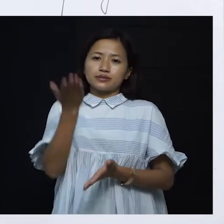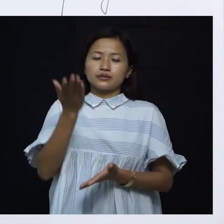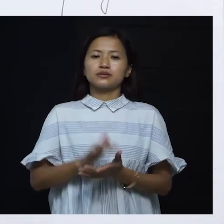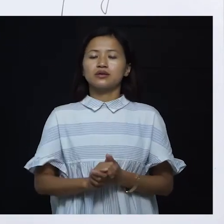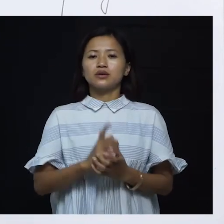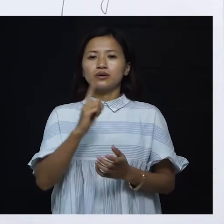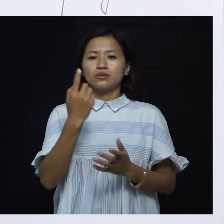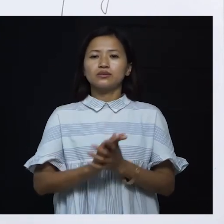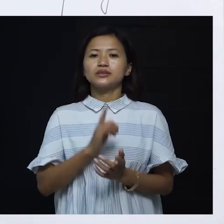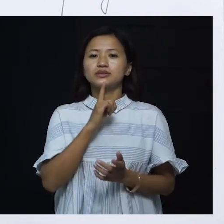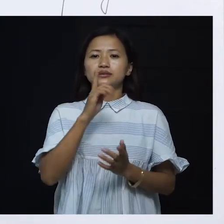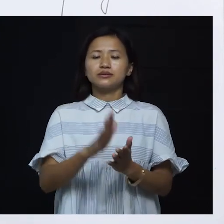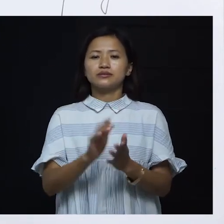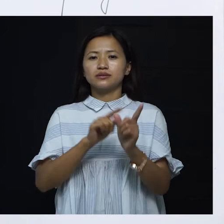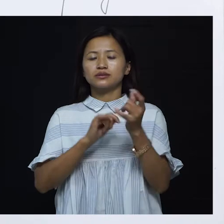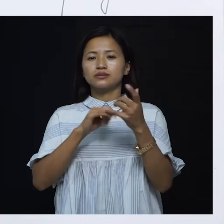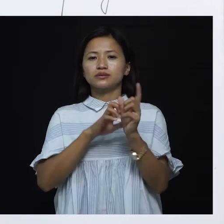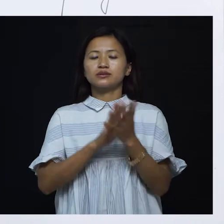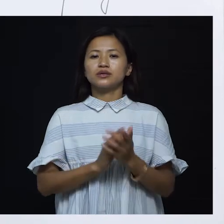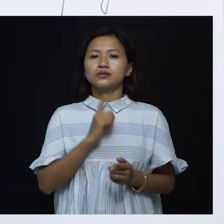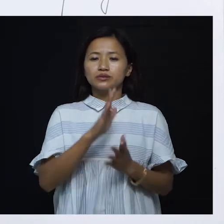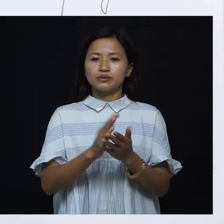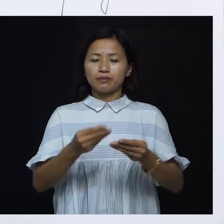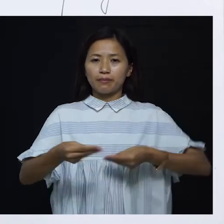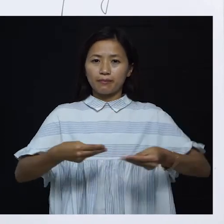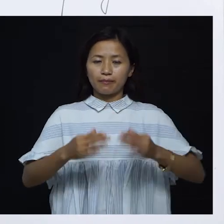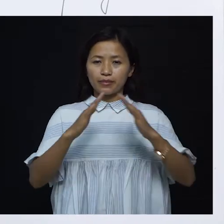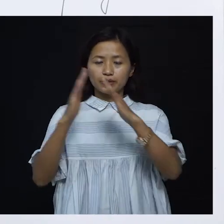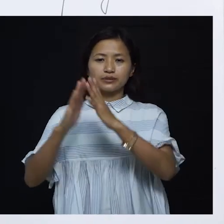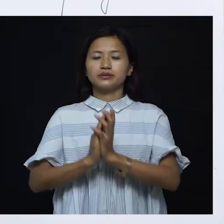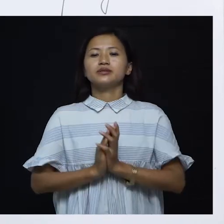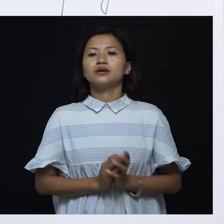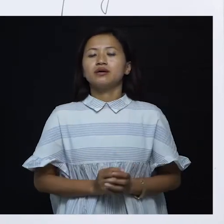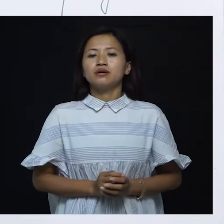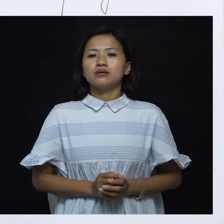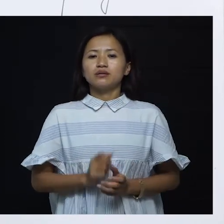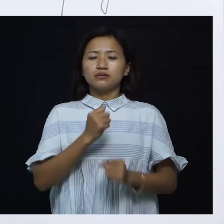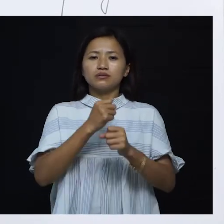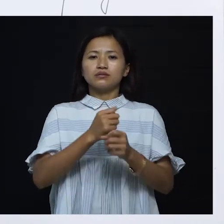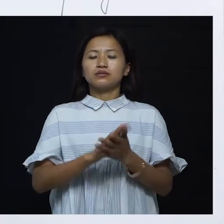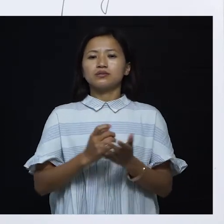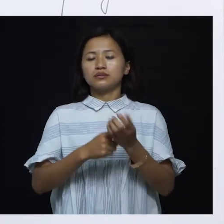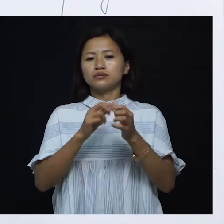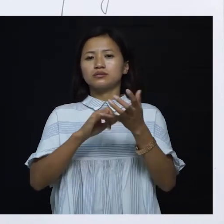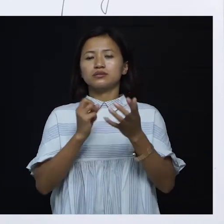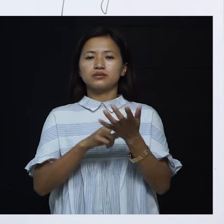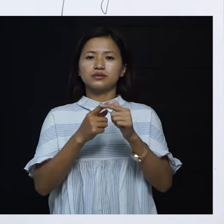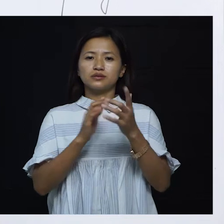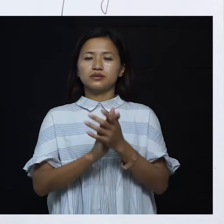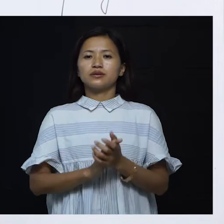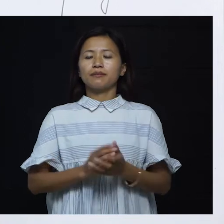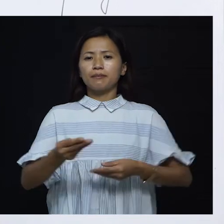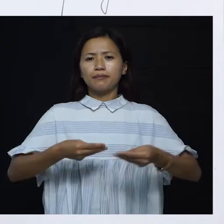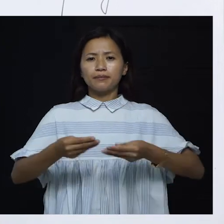is introduction of a system and dual marketing for controlling the price rise. Sometimes the government resorts to a system of dual